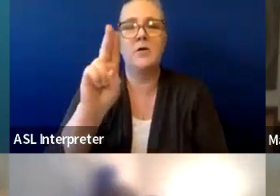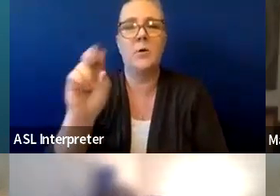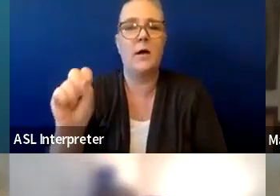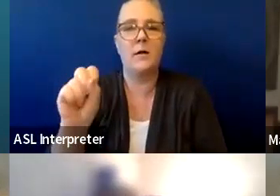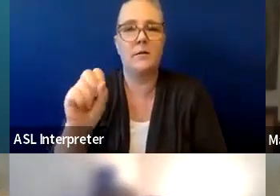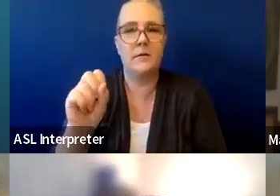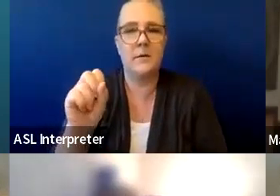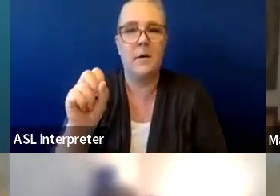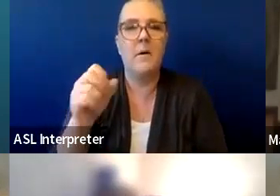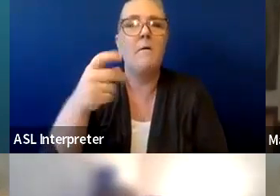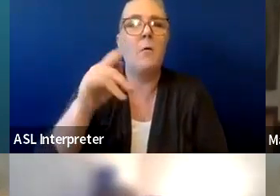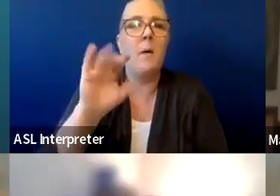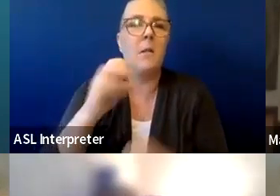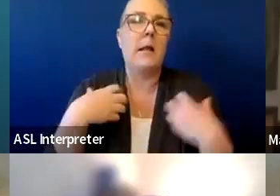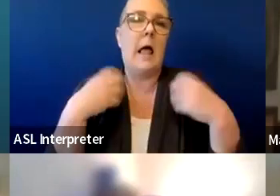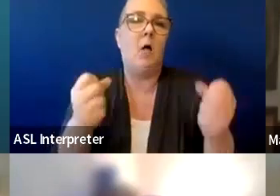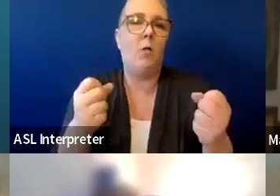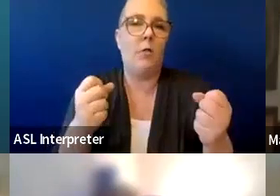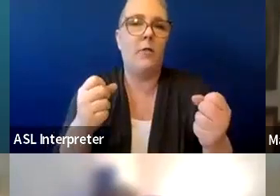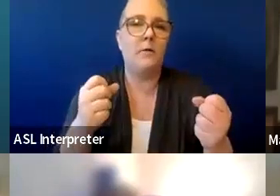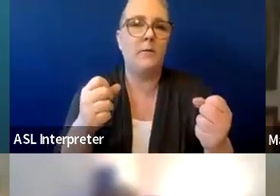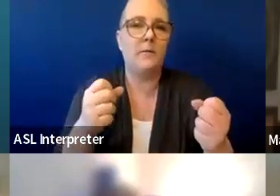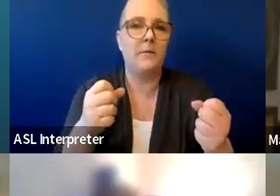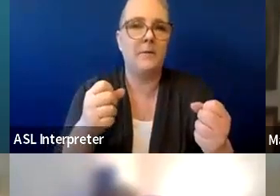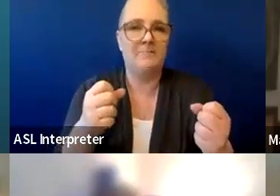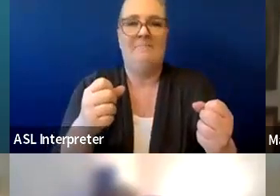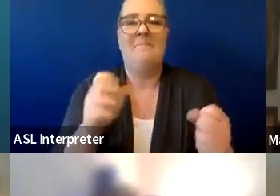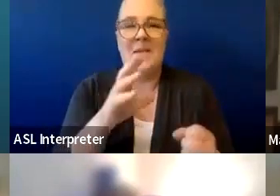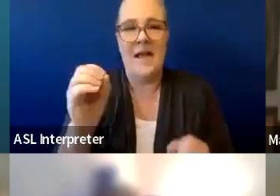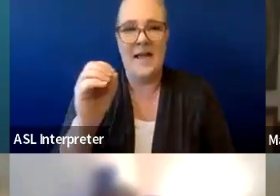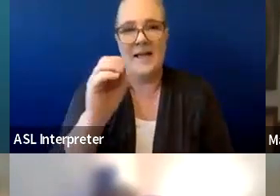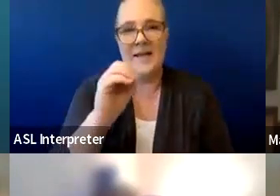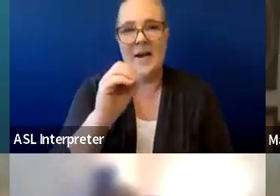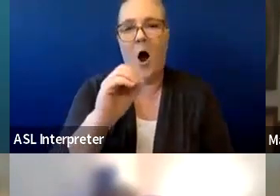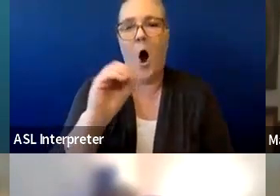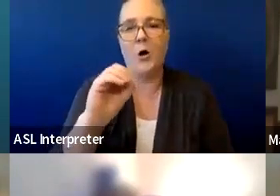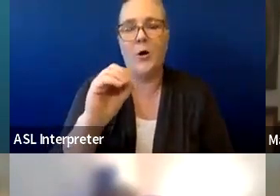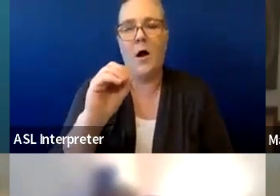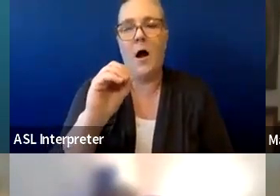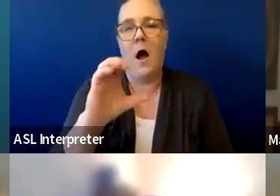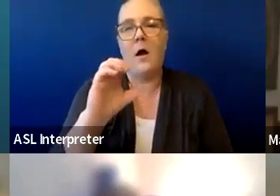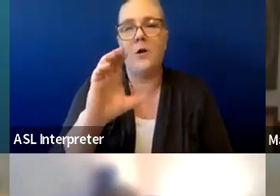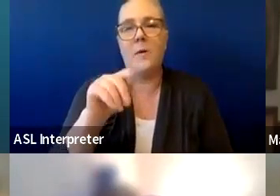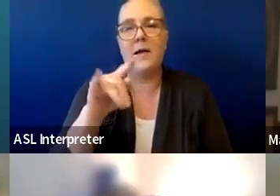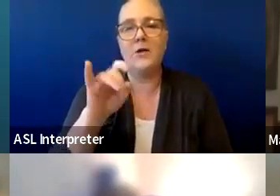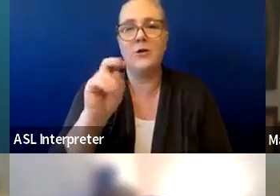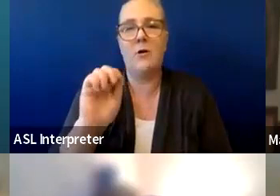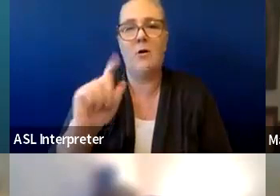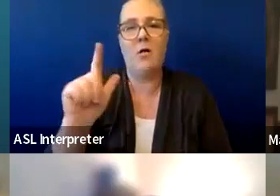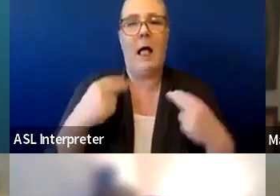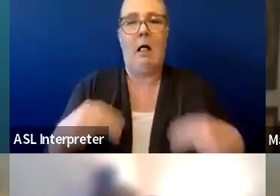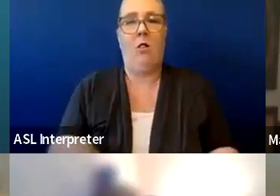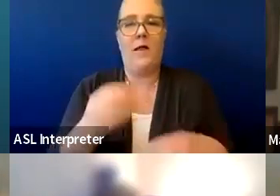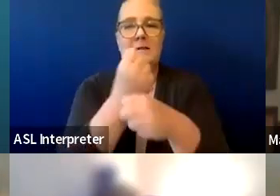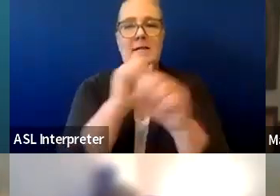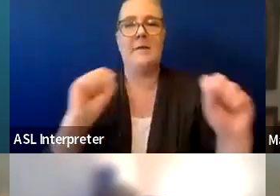degree in public health and a concentration in occupational health and safety. So it kind of plays into this